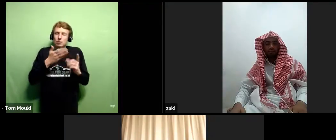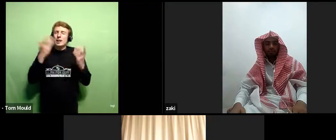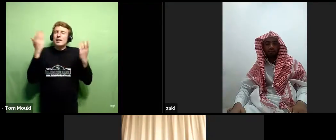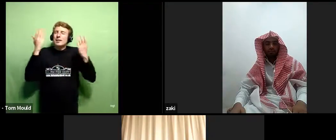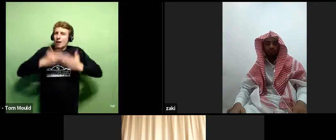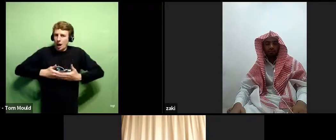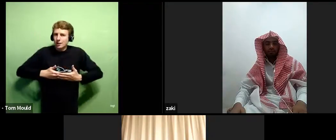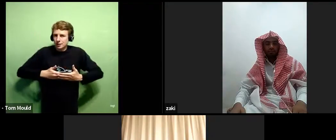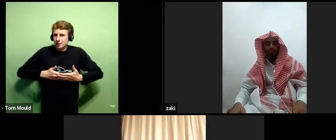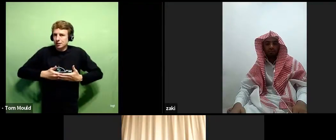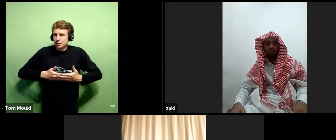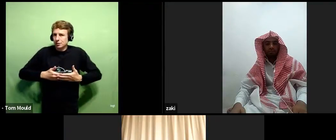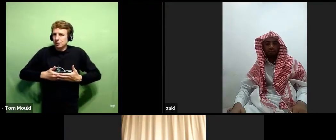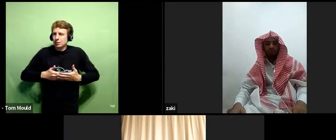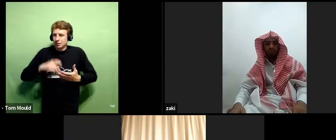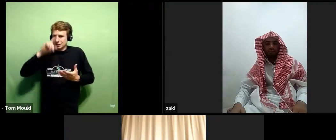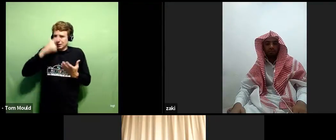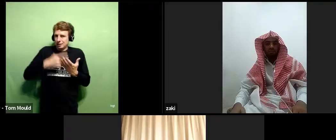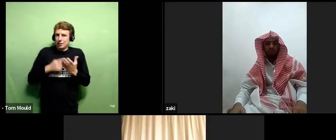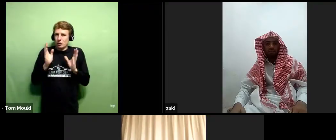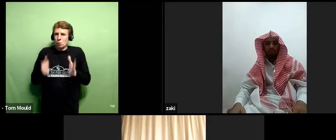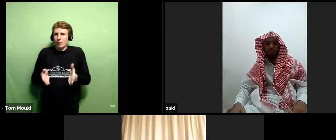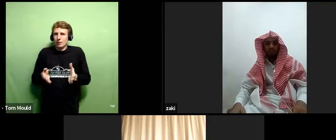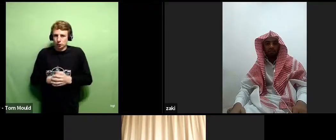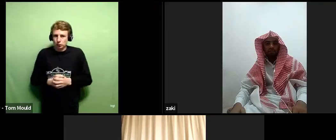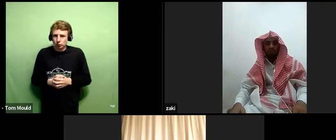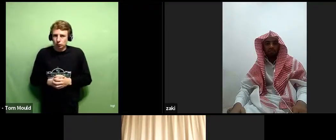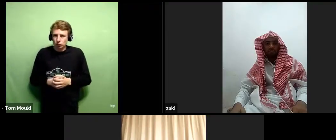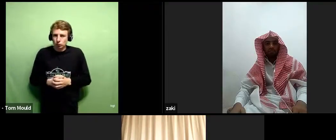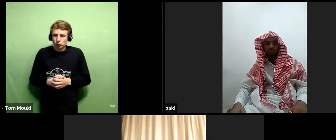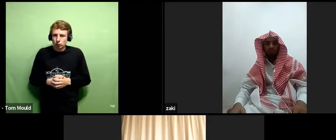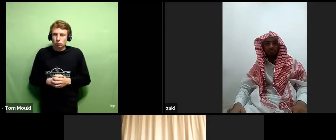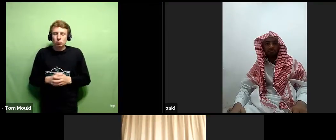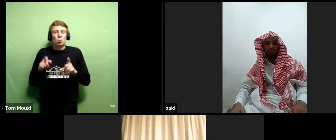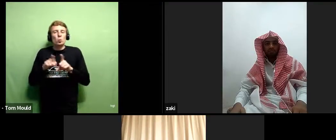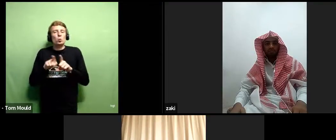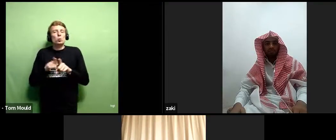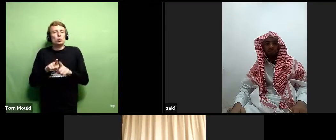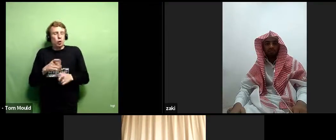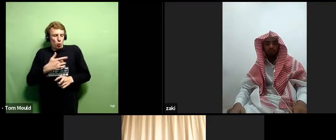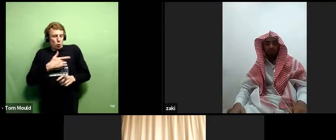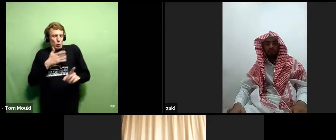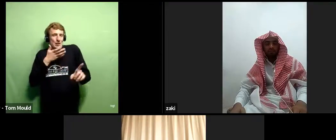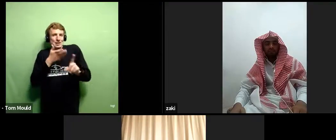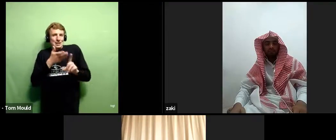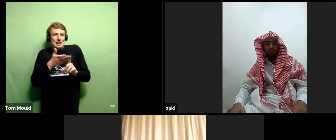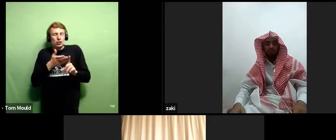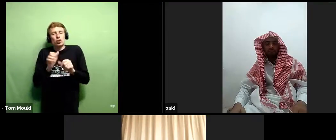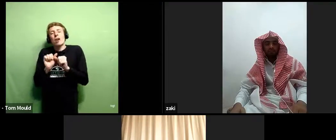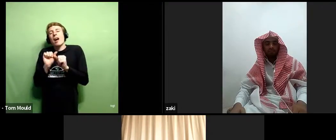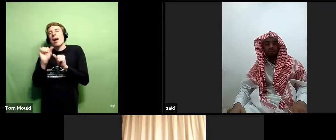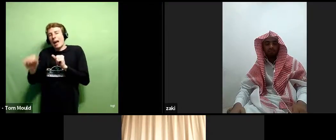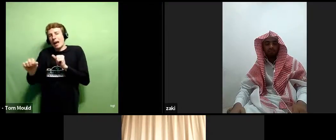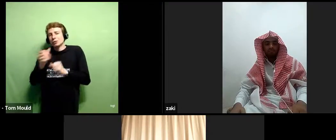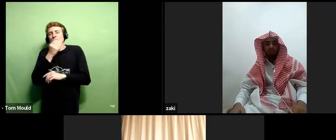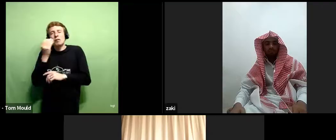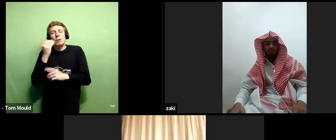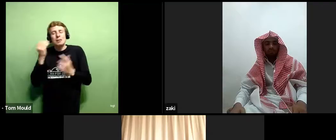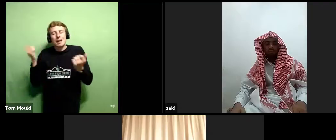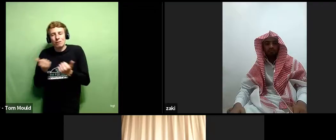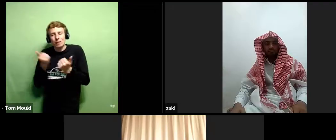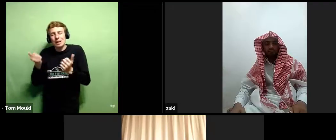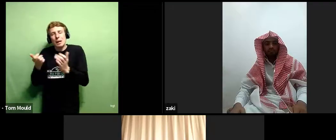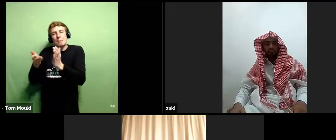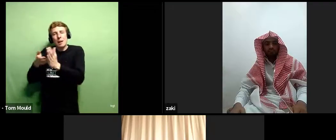for Ramadan outside the month of Ramadan, another example of the obligatory fasts where we must make this